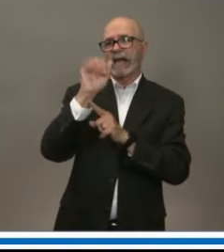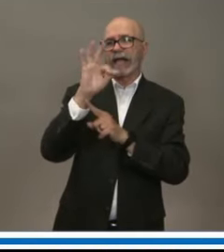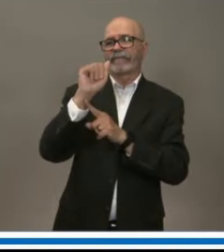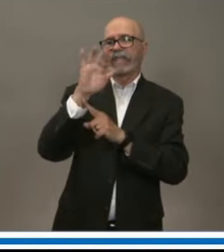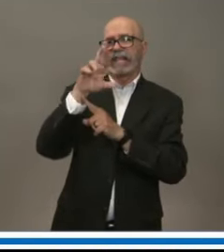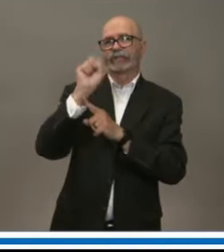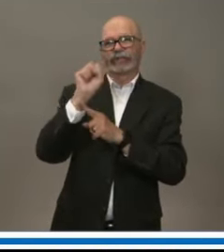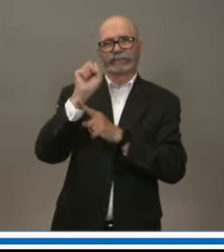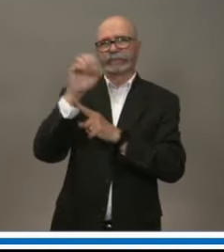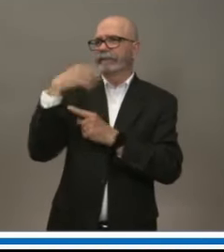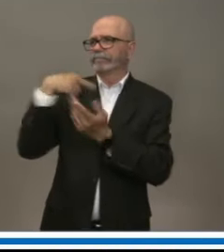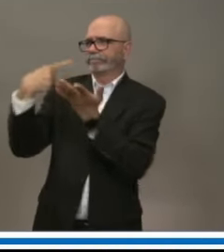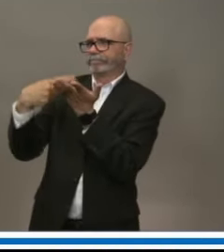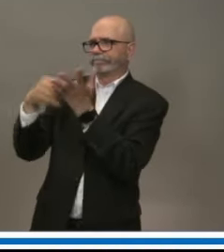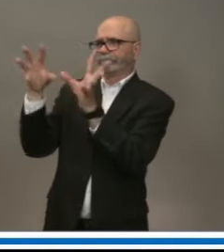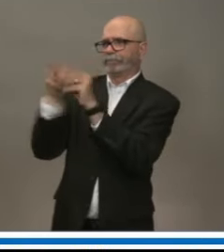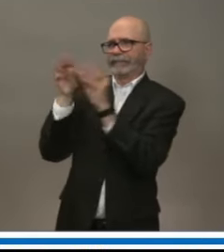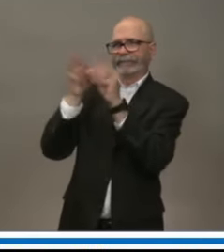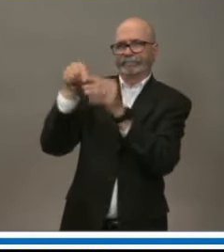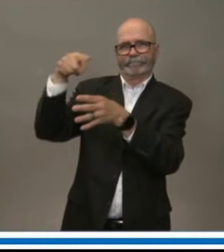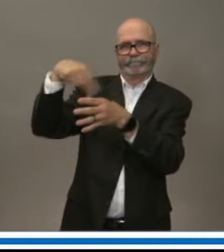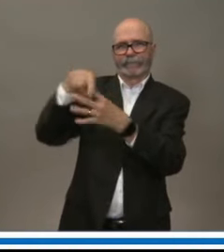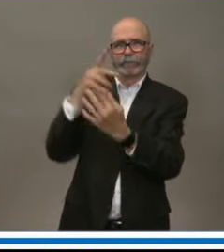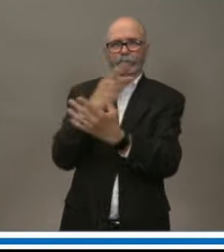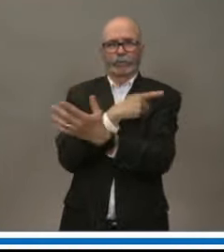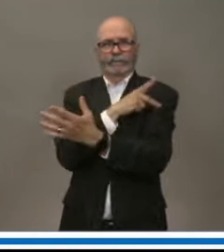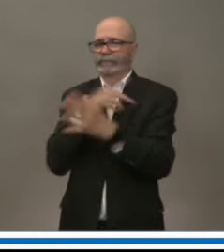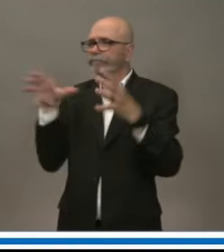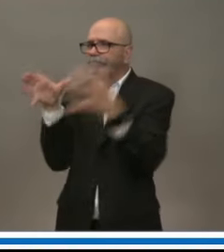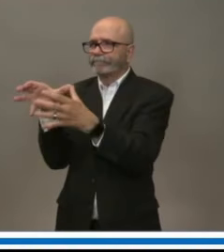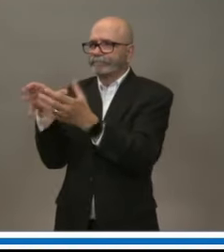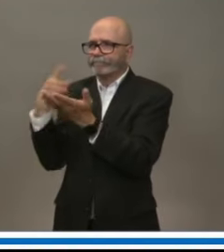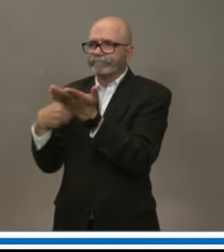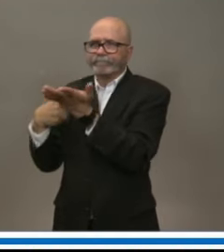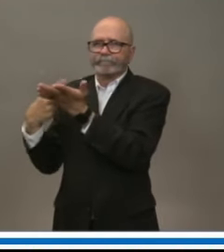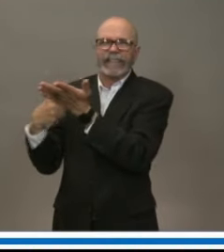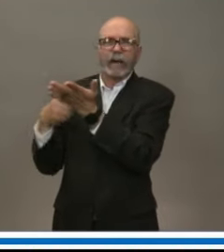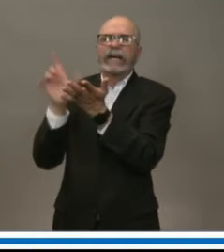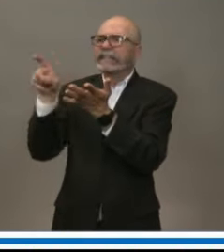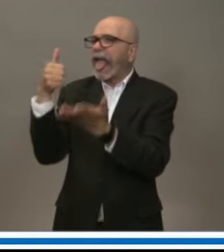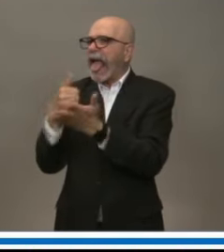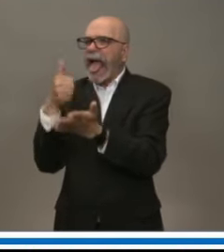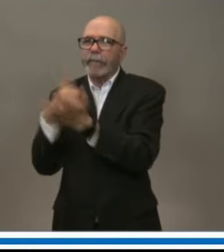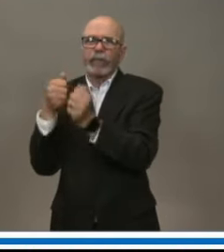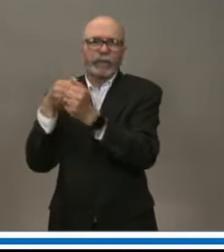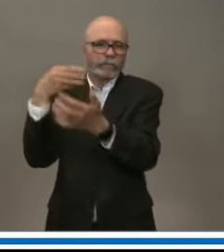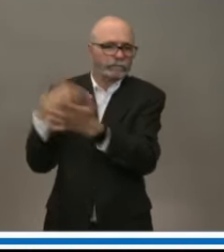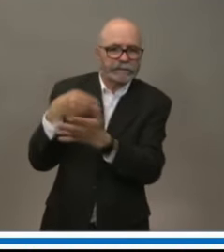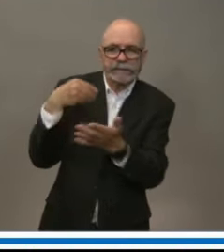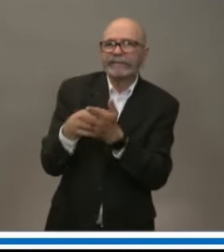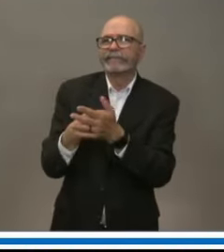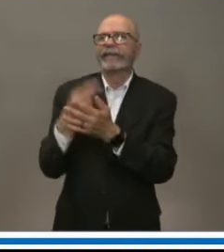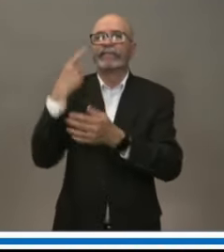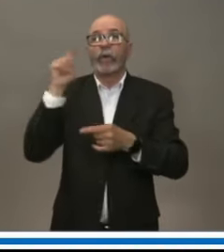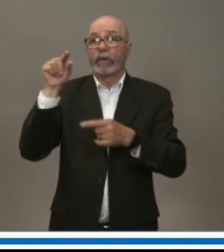learn about their financial needs, for example, and what kind of help from your government will be available for